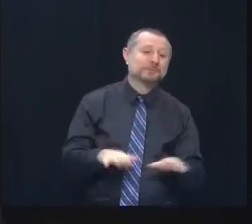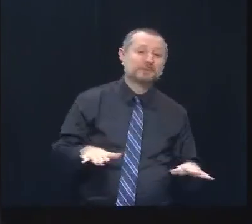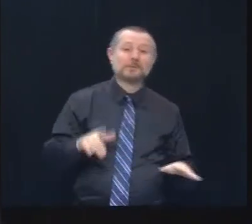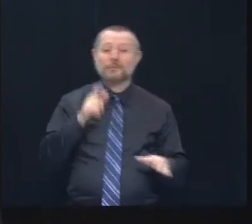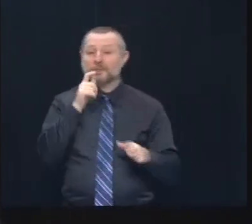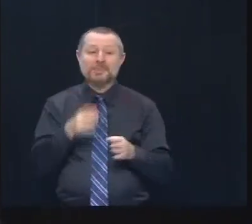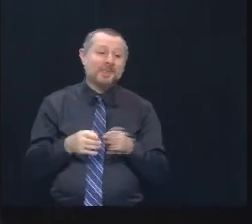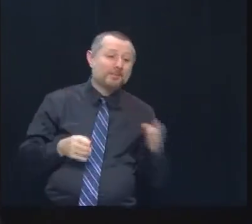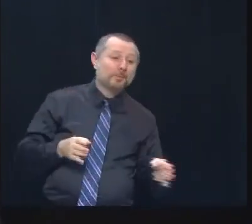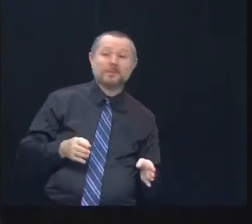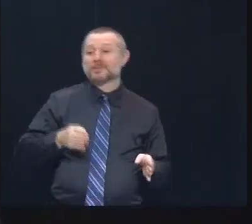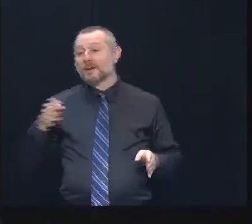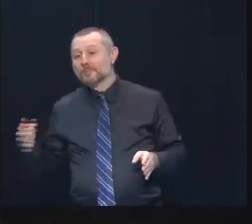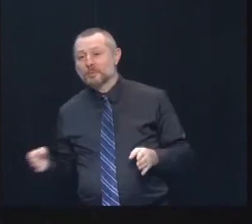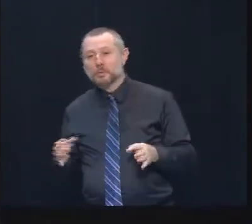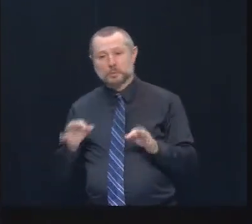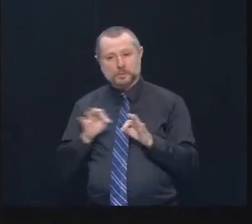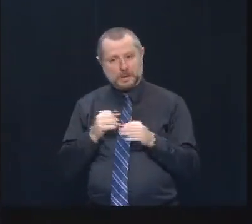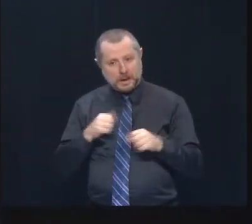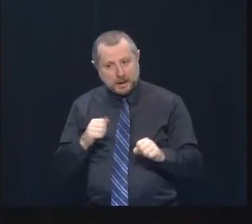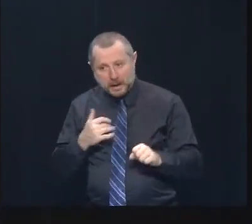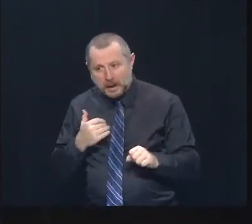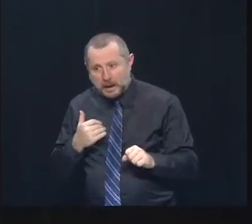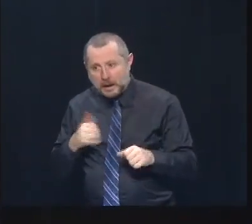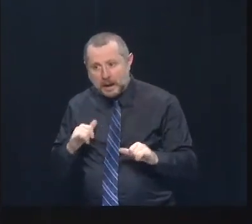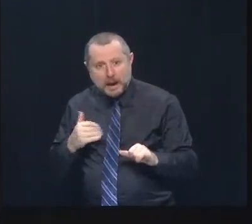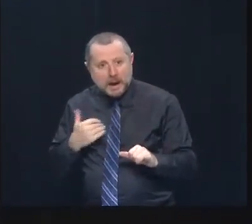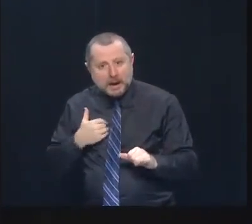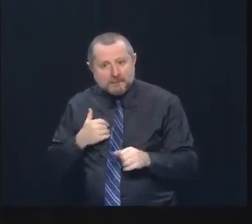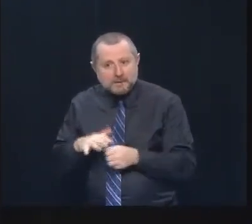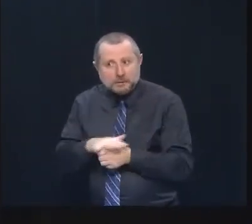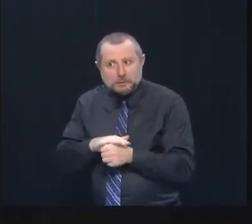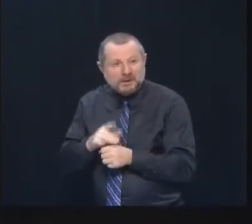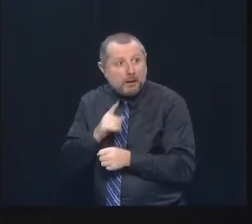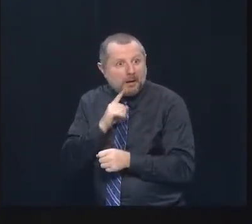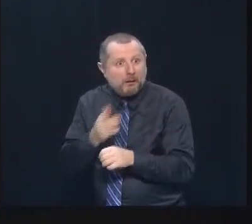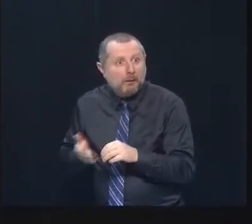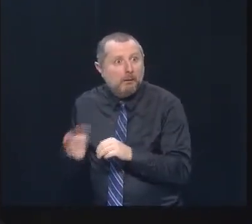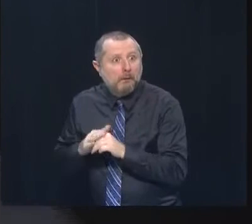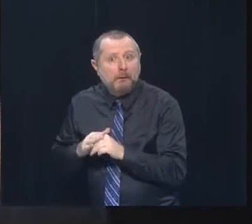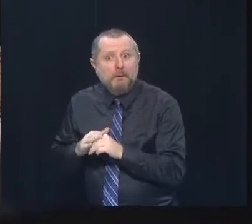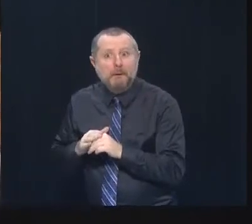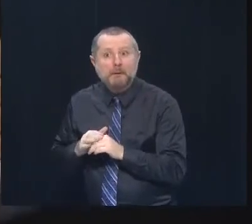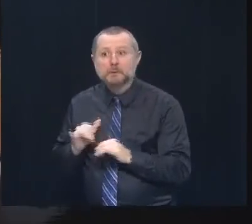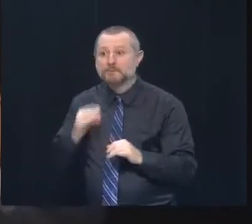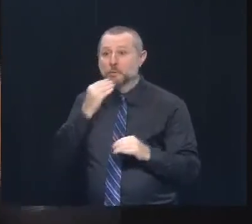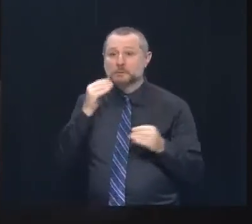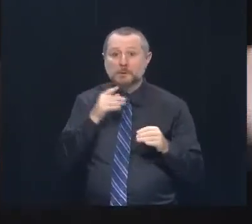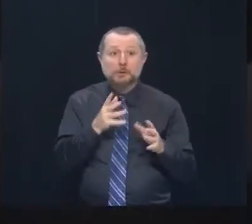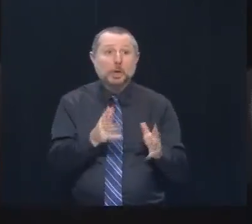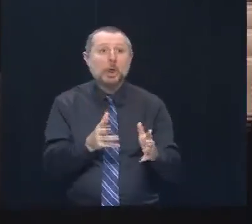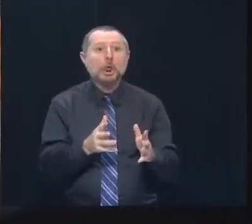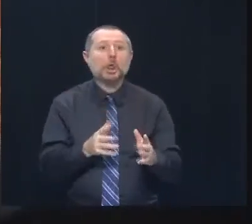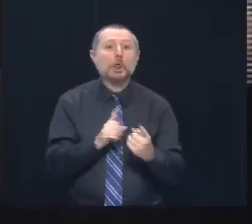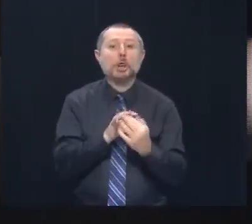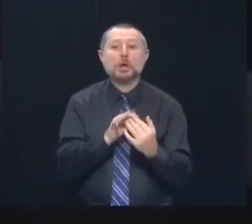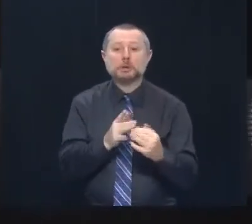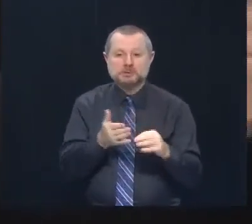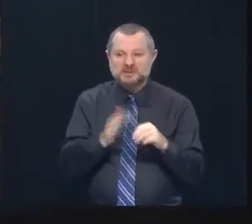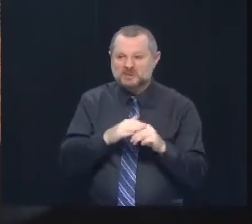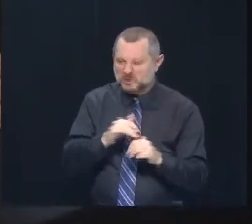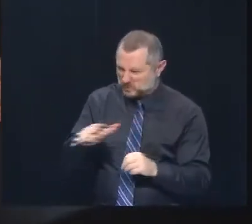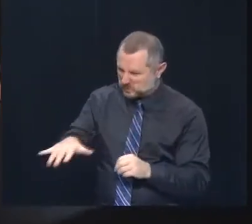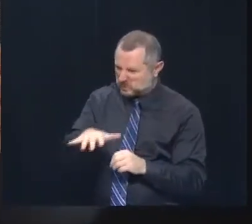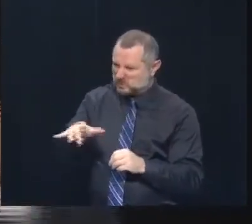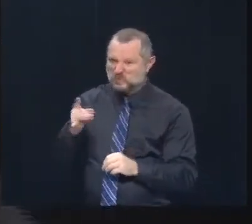that we have 4 times the rate. No, I didn't hear. You go to your grocery store, you say to your grocer, you know, you're supposed to be keeping